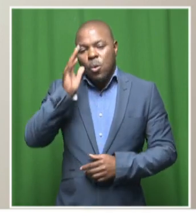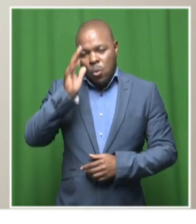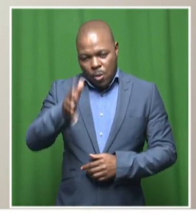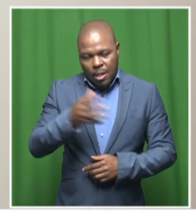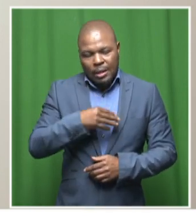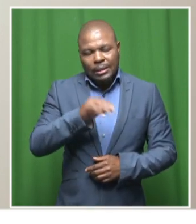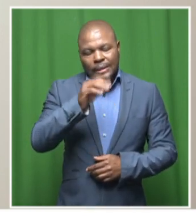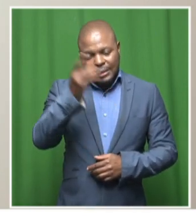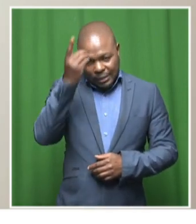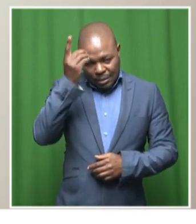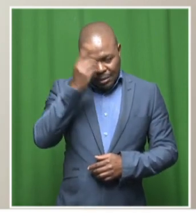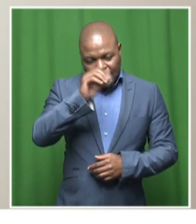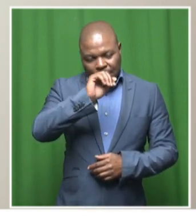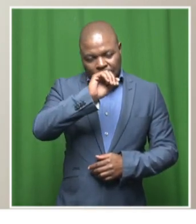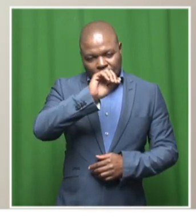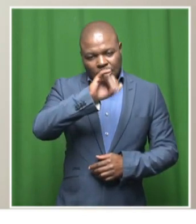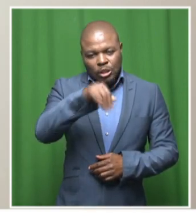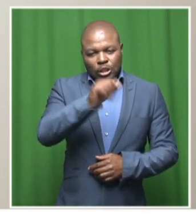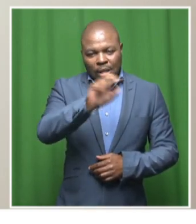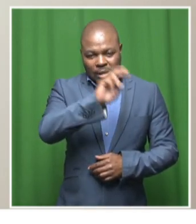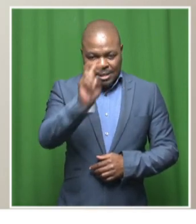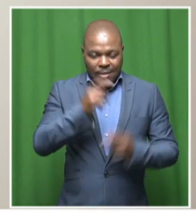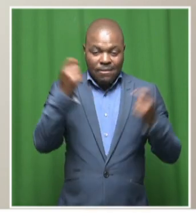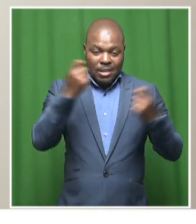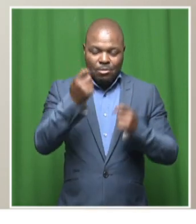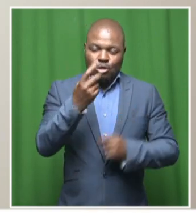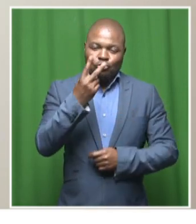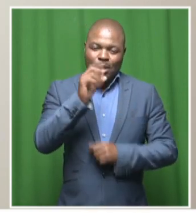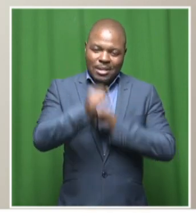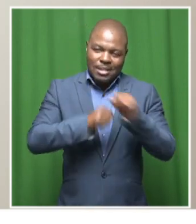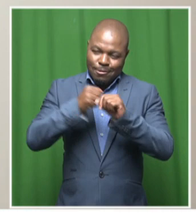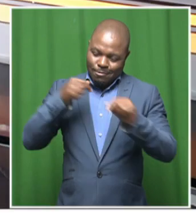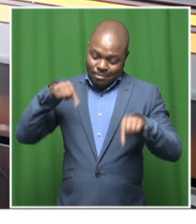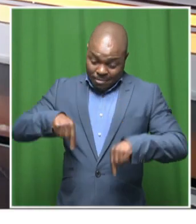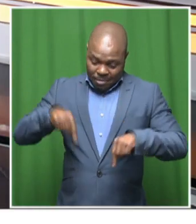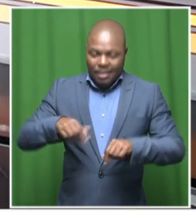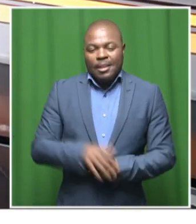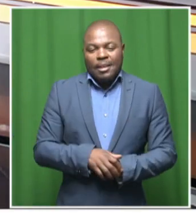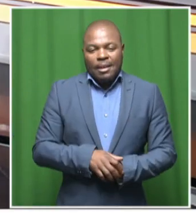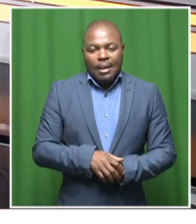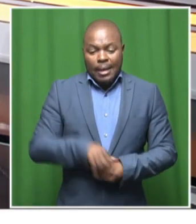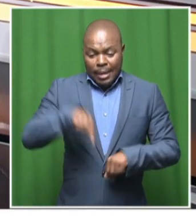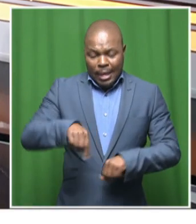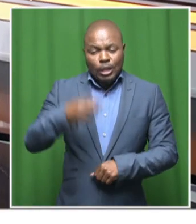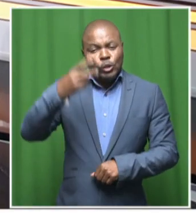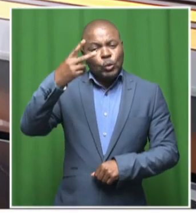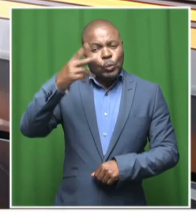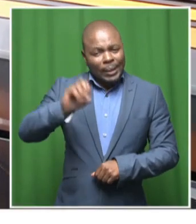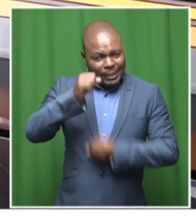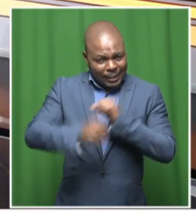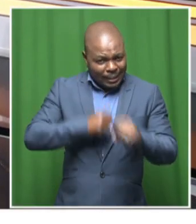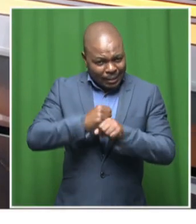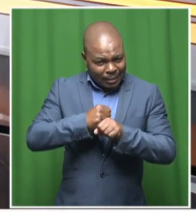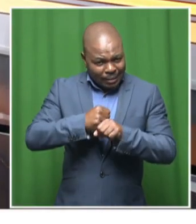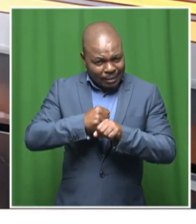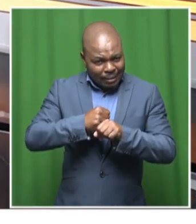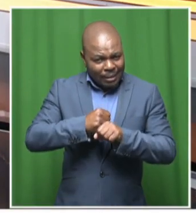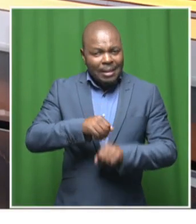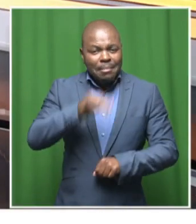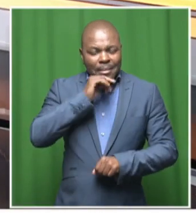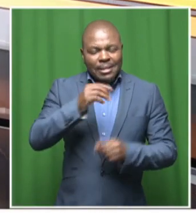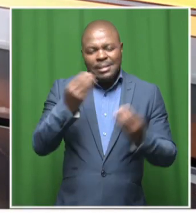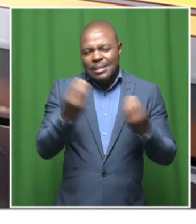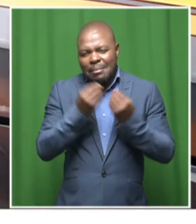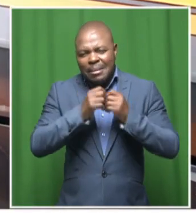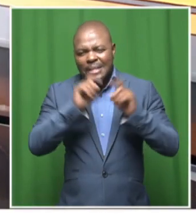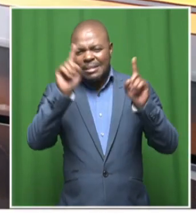Durban Jazz Festival for the 20 years this year, and we look forward to it. I mean, this being your 20th edition, do you have anything special